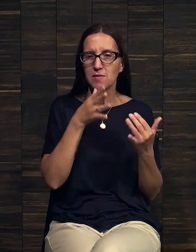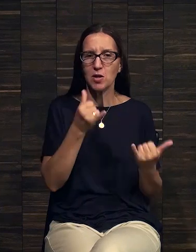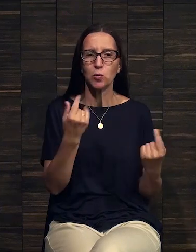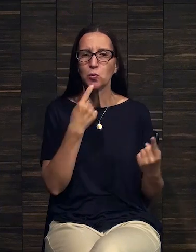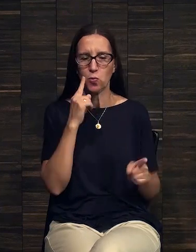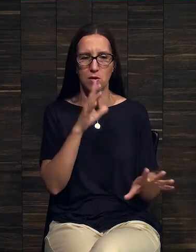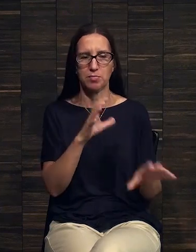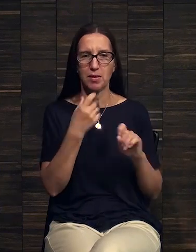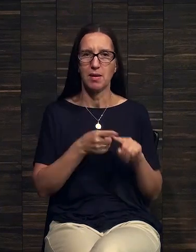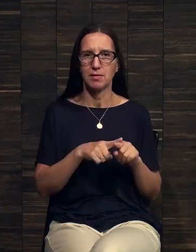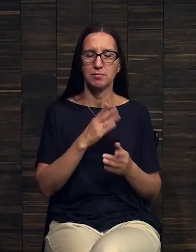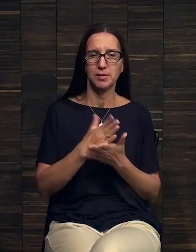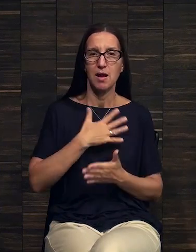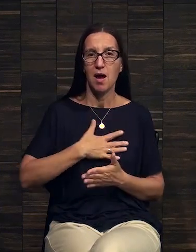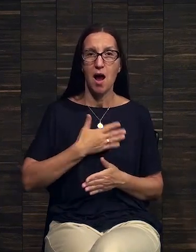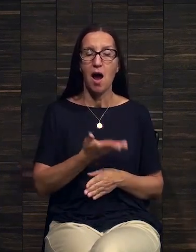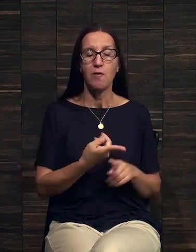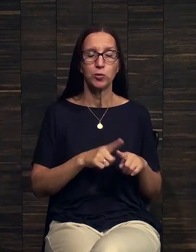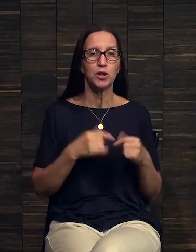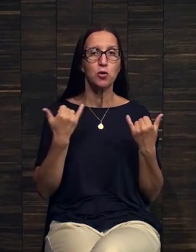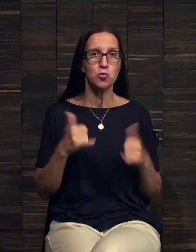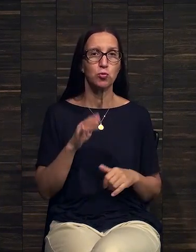It is difficult to